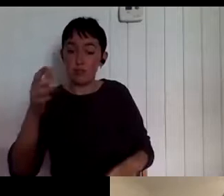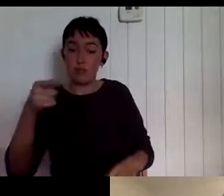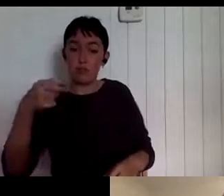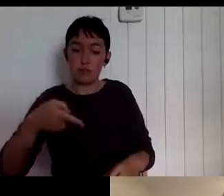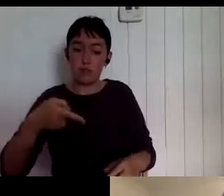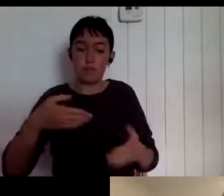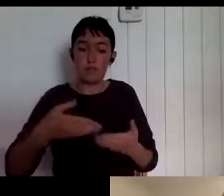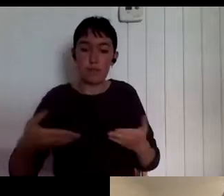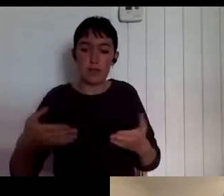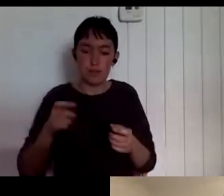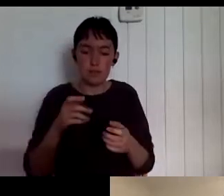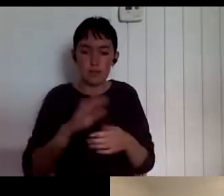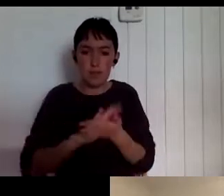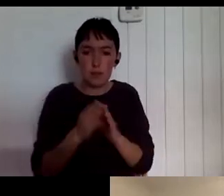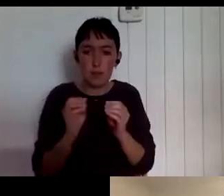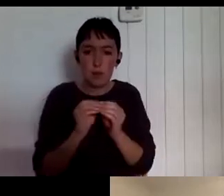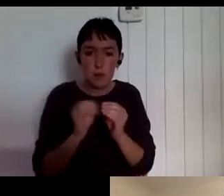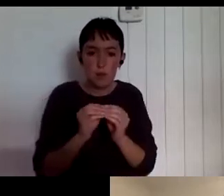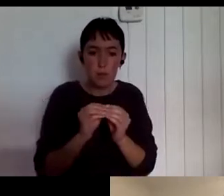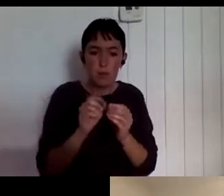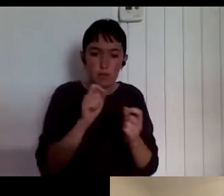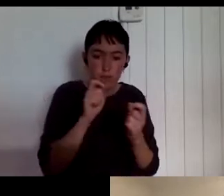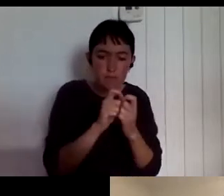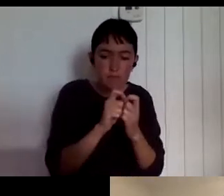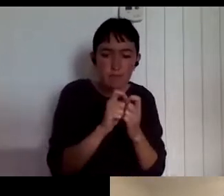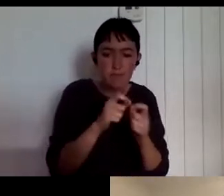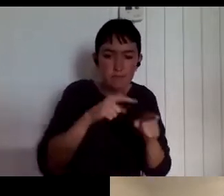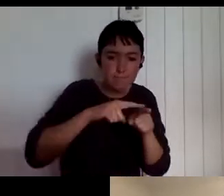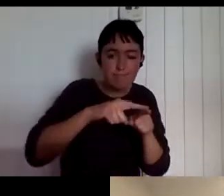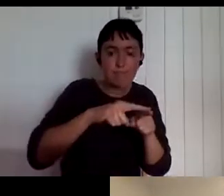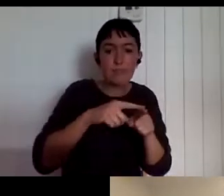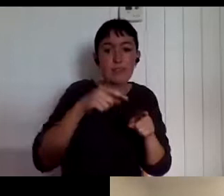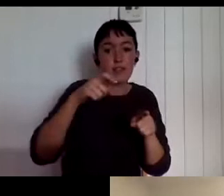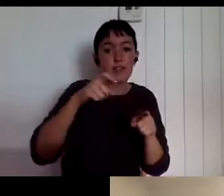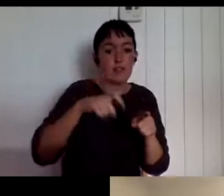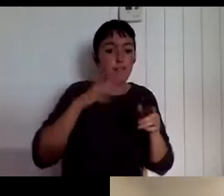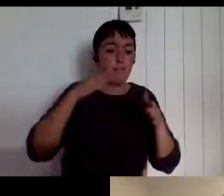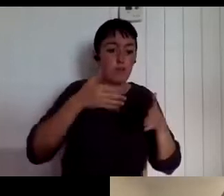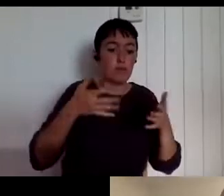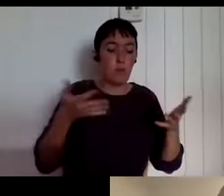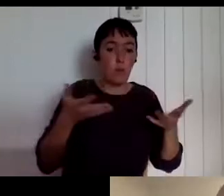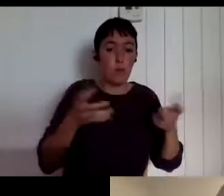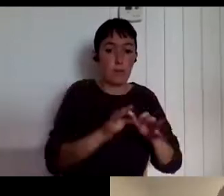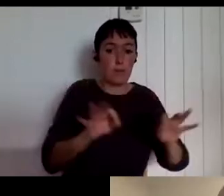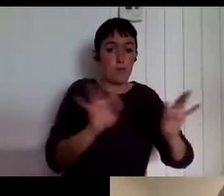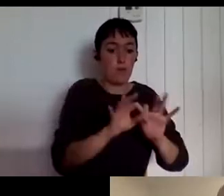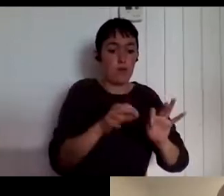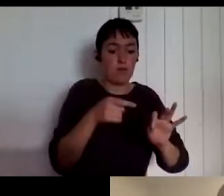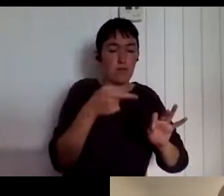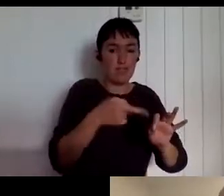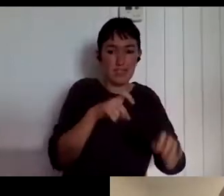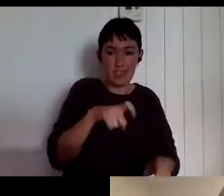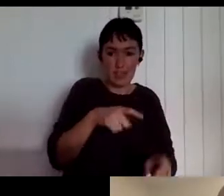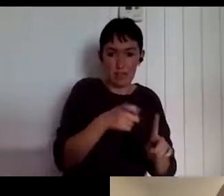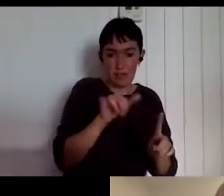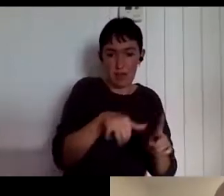know, a good way to think of it was like, what are the key characteristics that I need to come out of the battery? And then once you realize what you need in terms